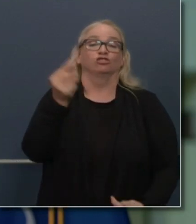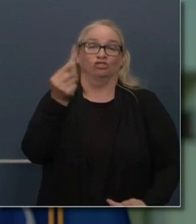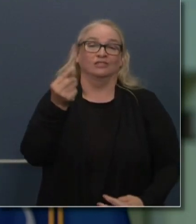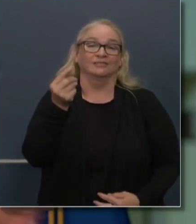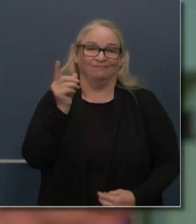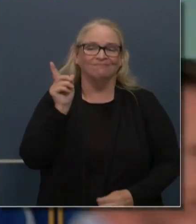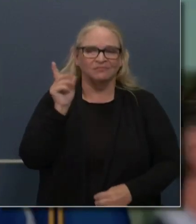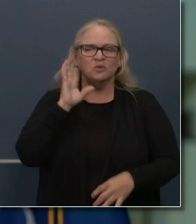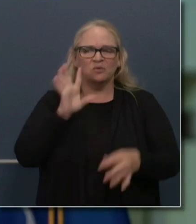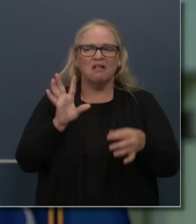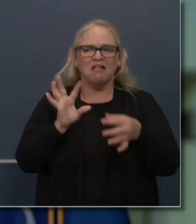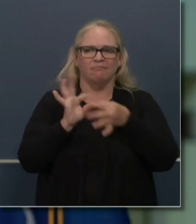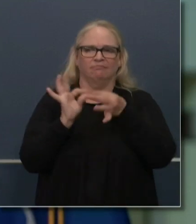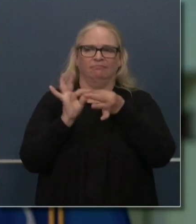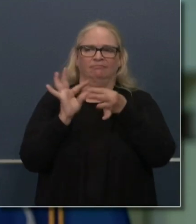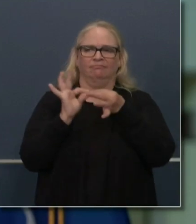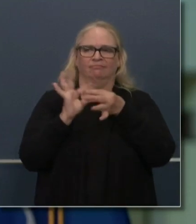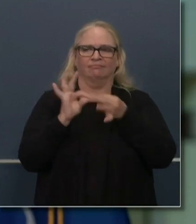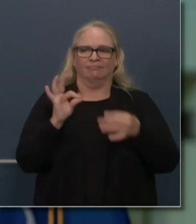source.